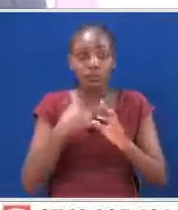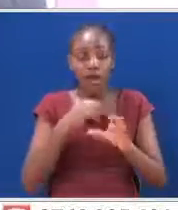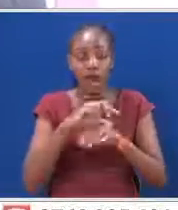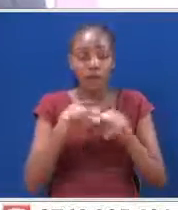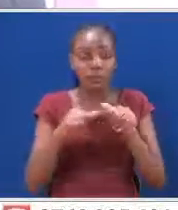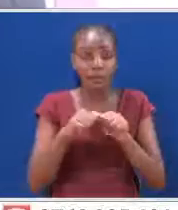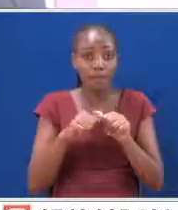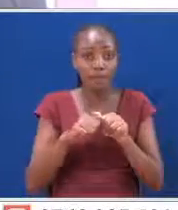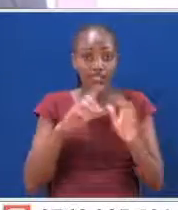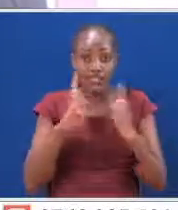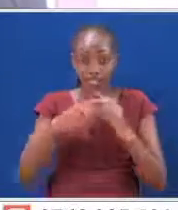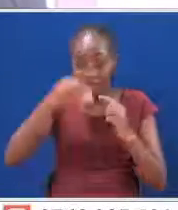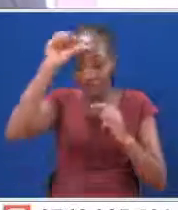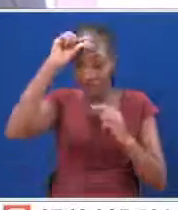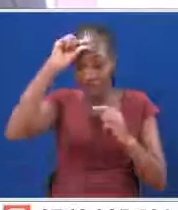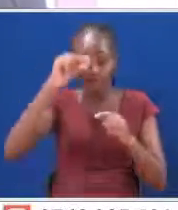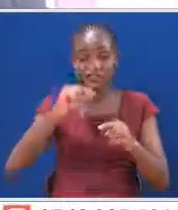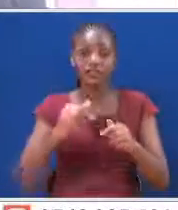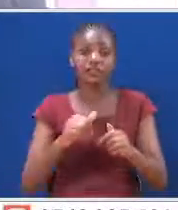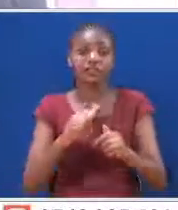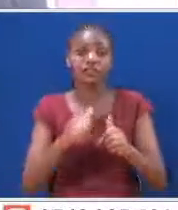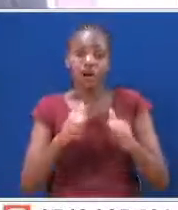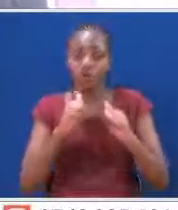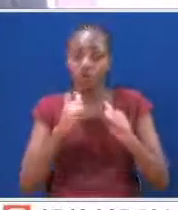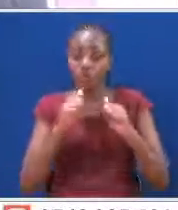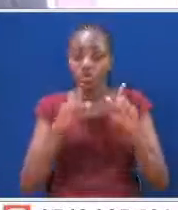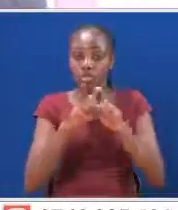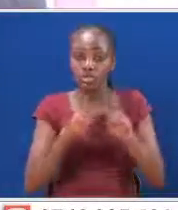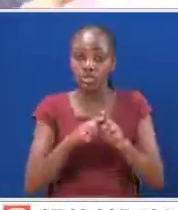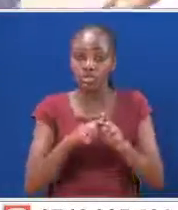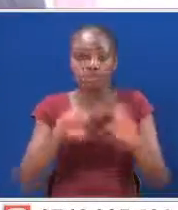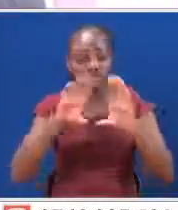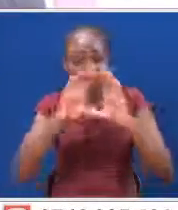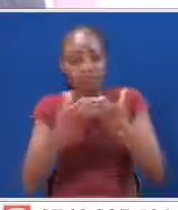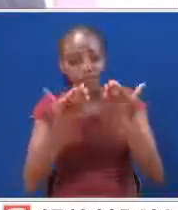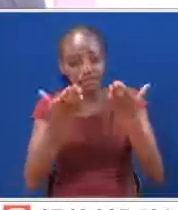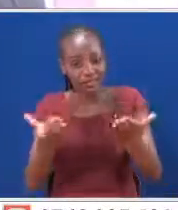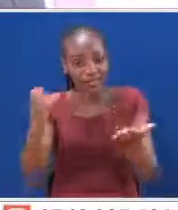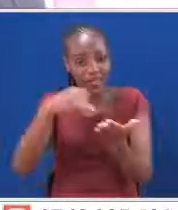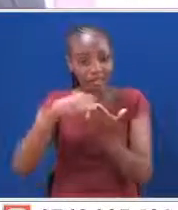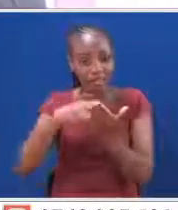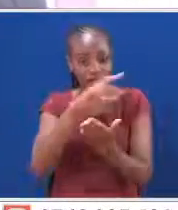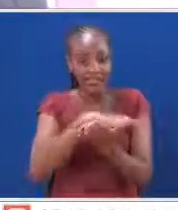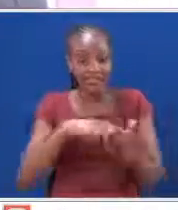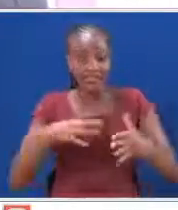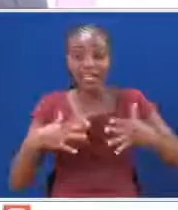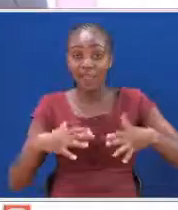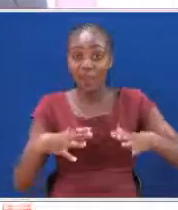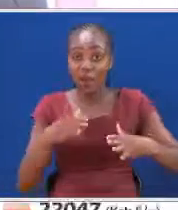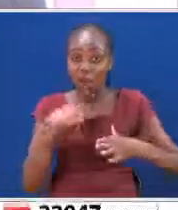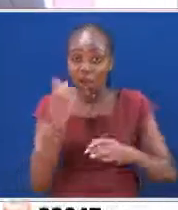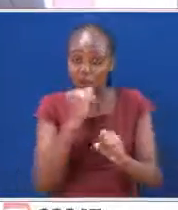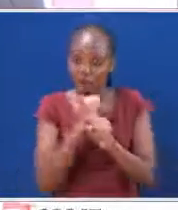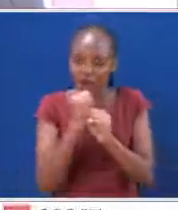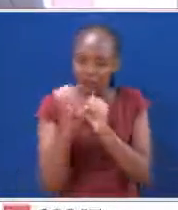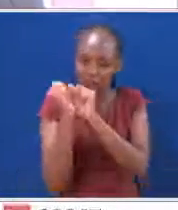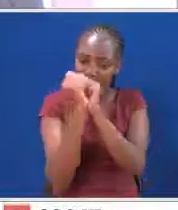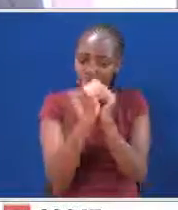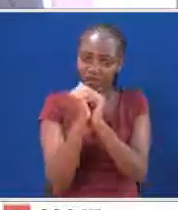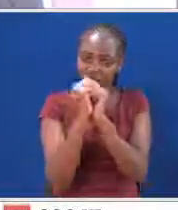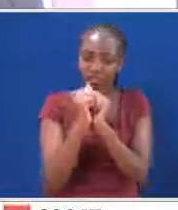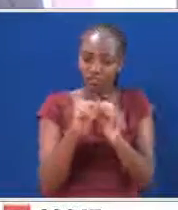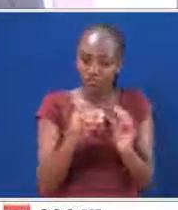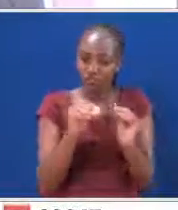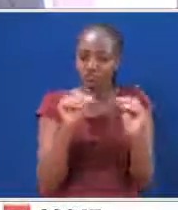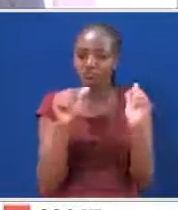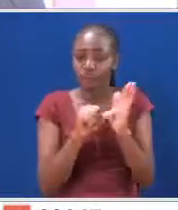the various government agencies and the court and even the community, including the religious people, are working together in